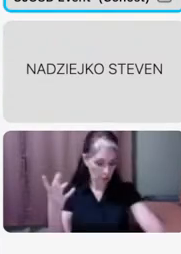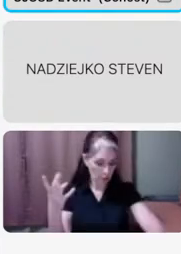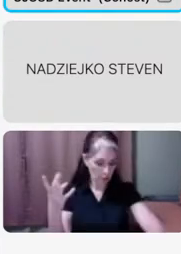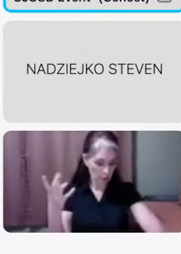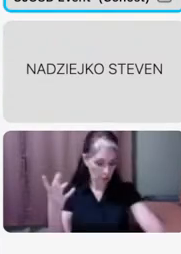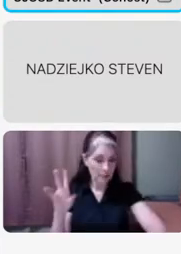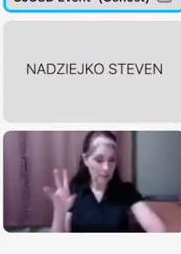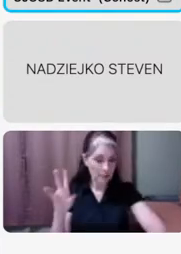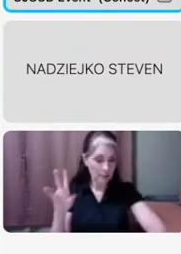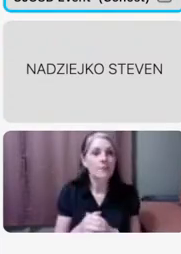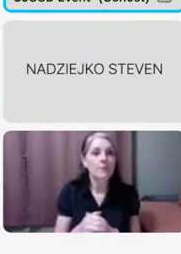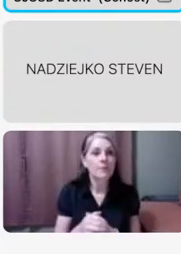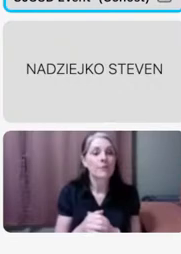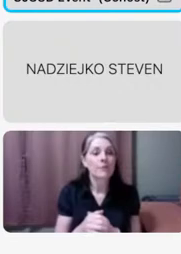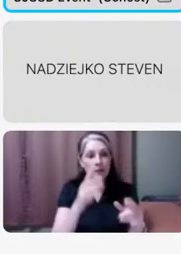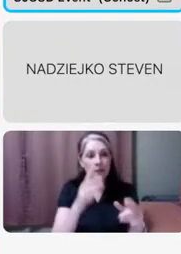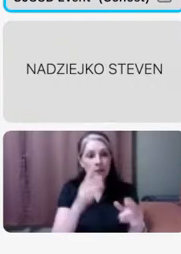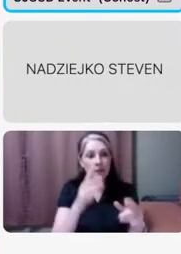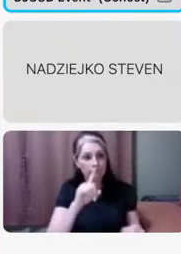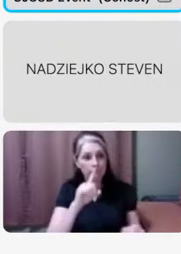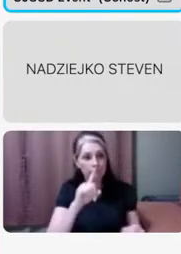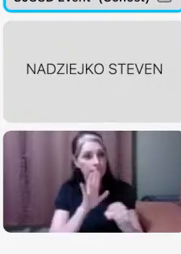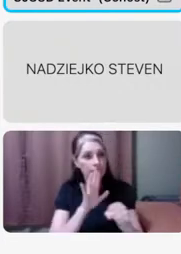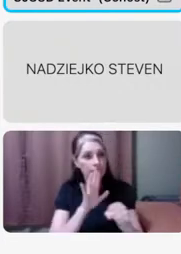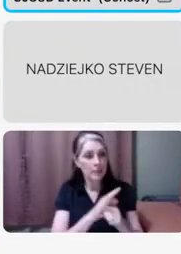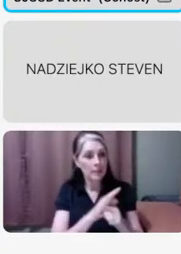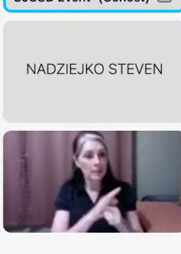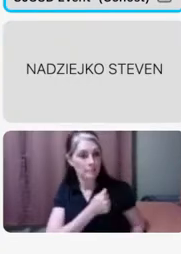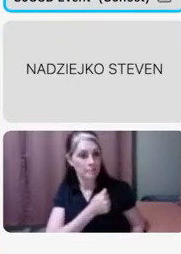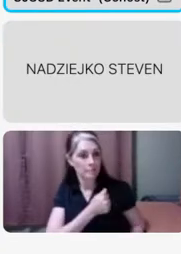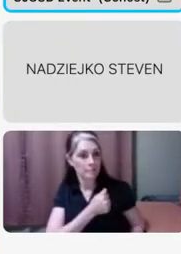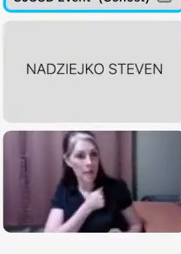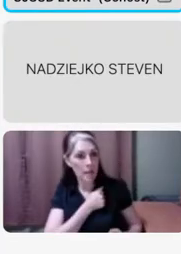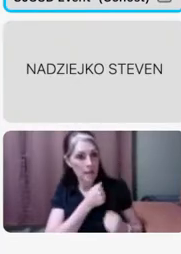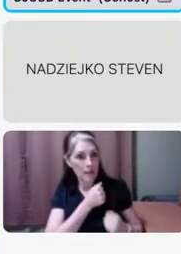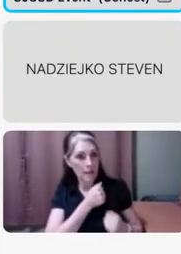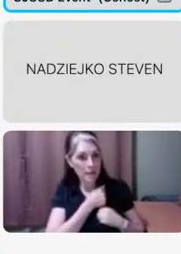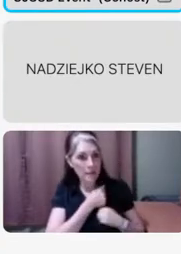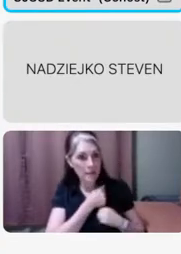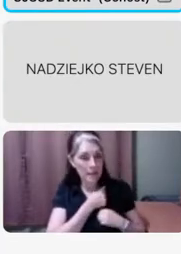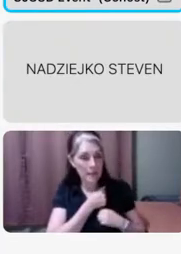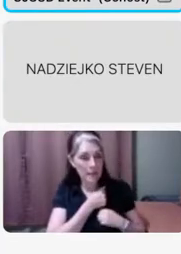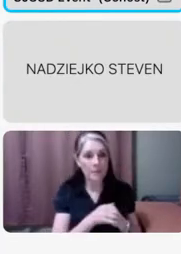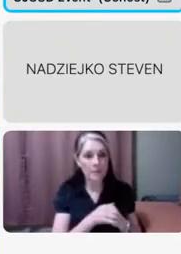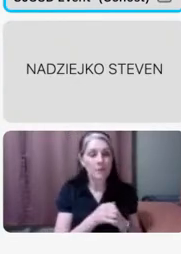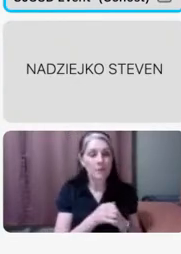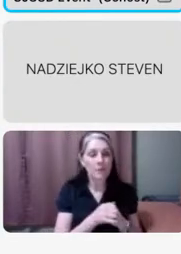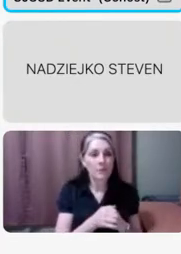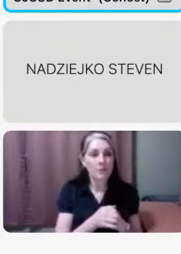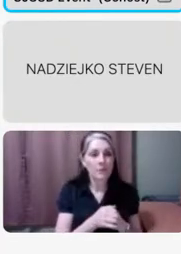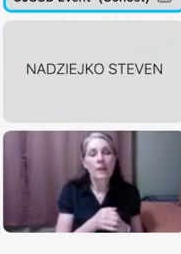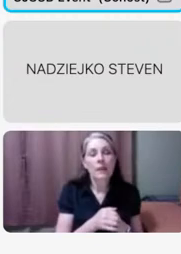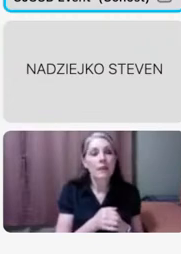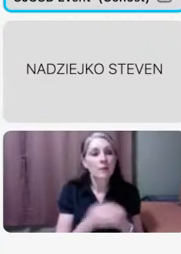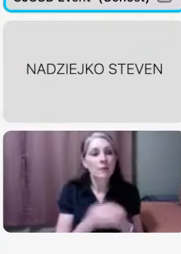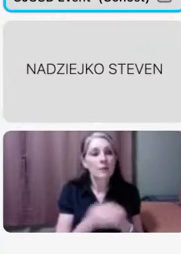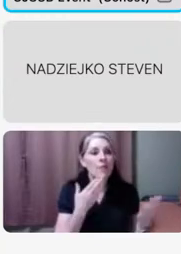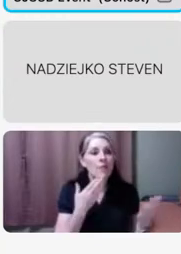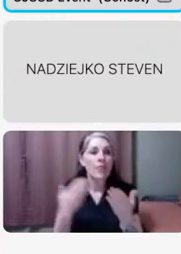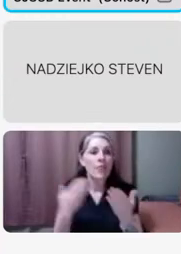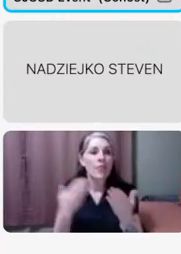current members of our u.s military we rolled out the red carpet as we thanked and celebrated our veterans for their service to our